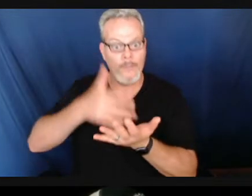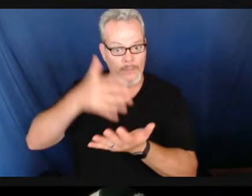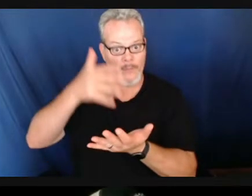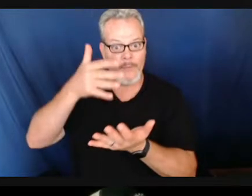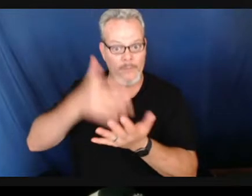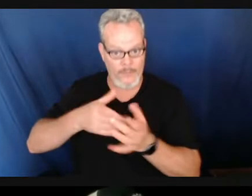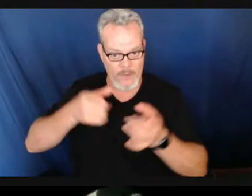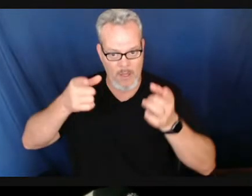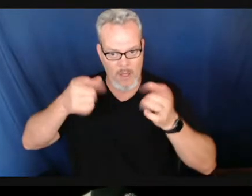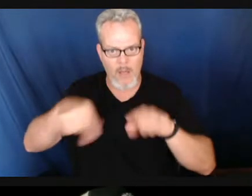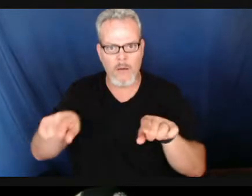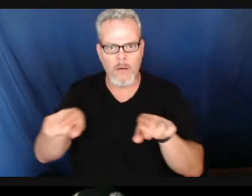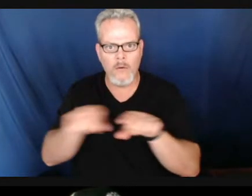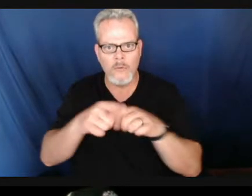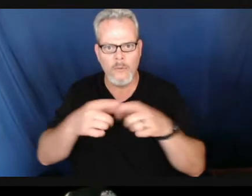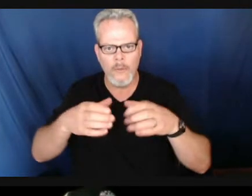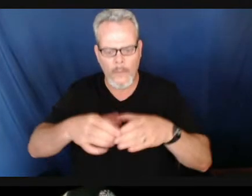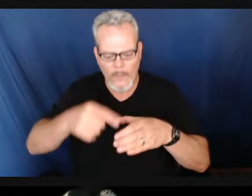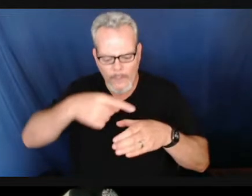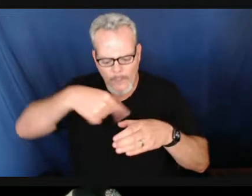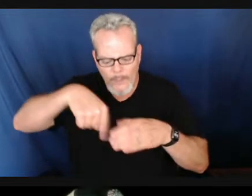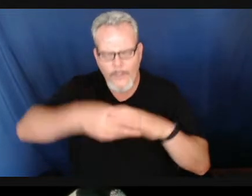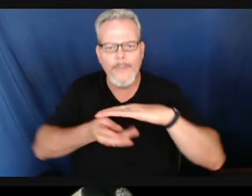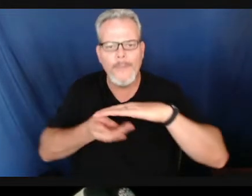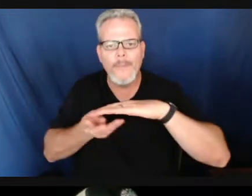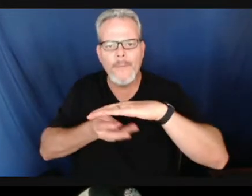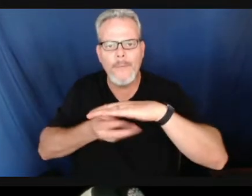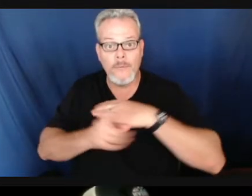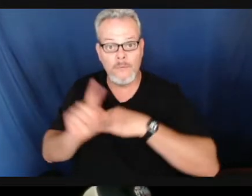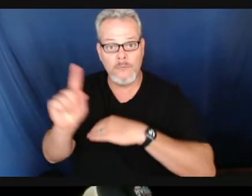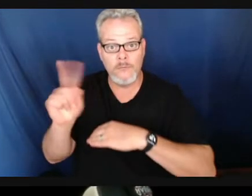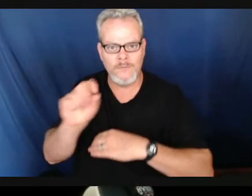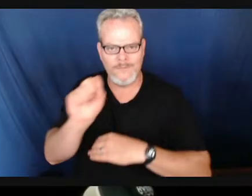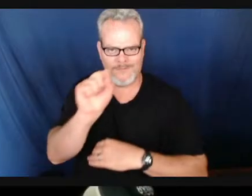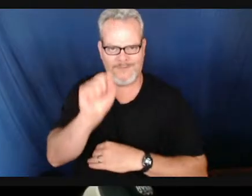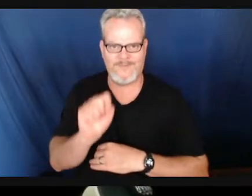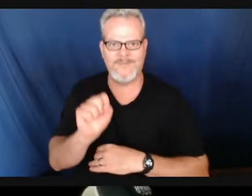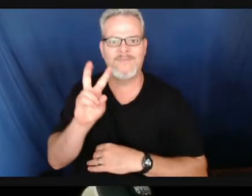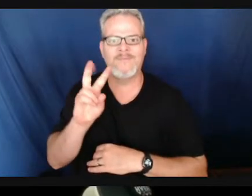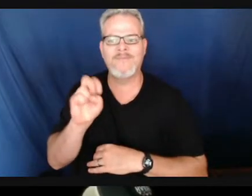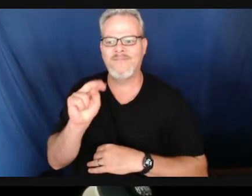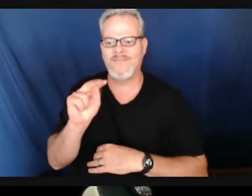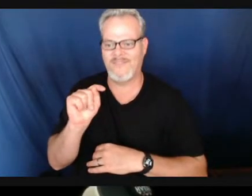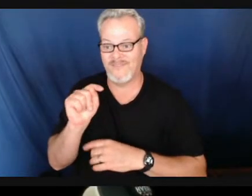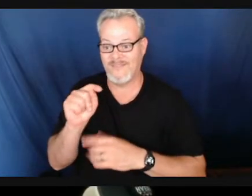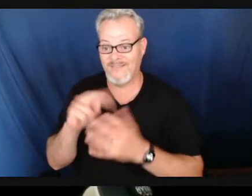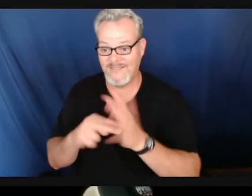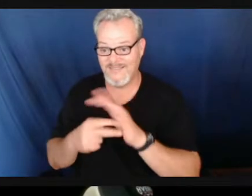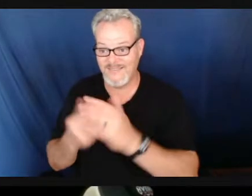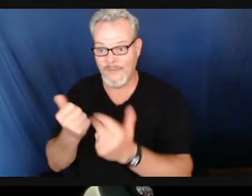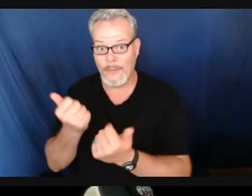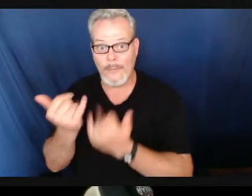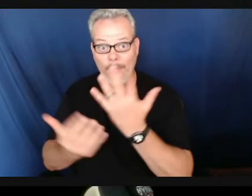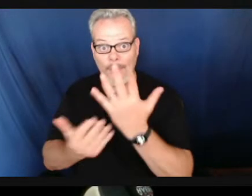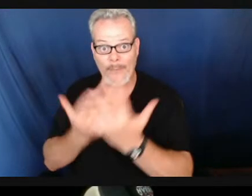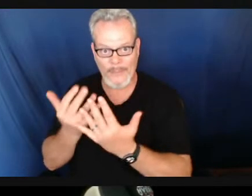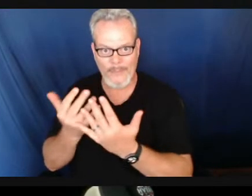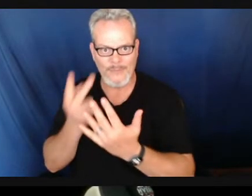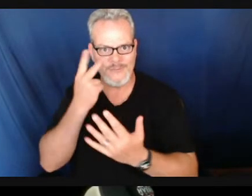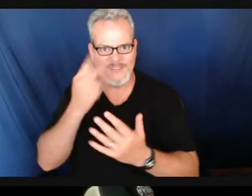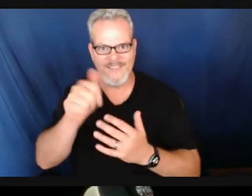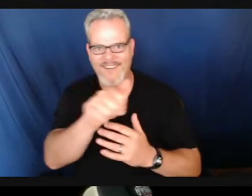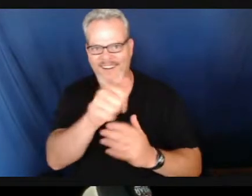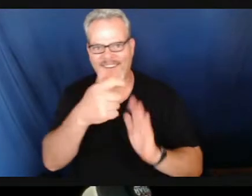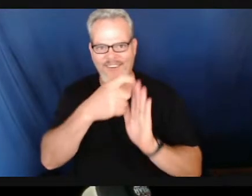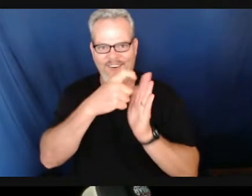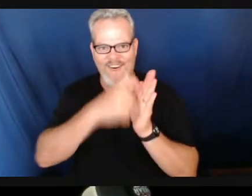tiny pool of lava within the south vent. Right, so this flaming is actually linked in this article here back to